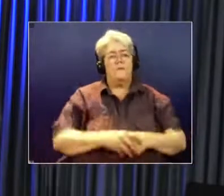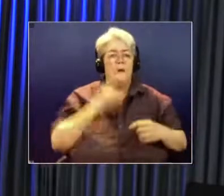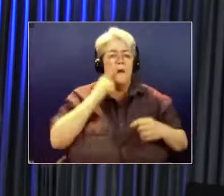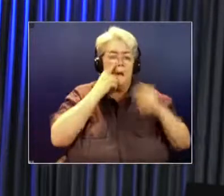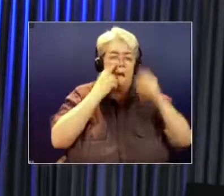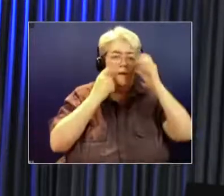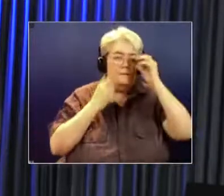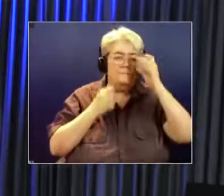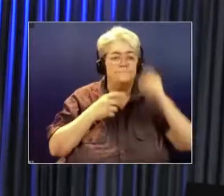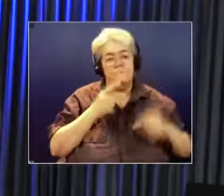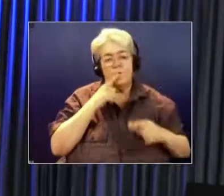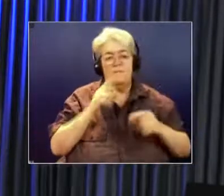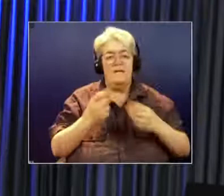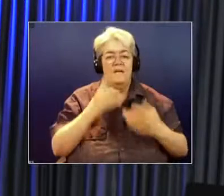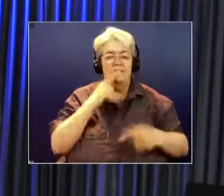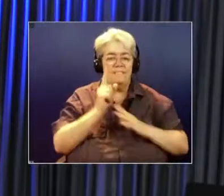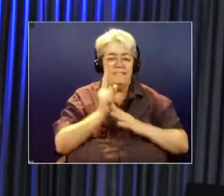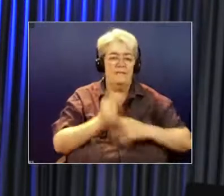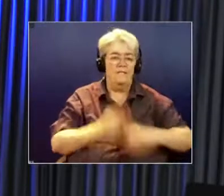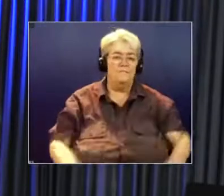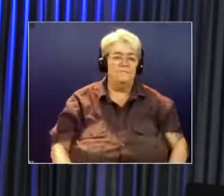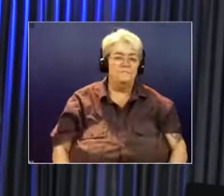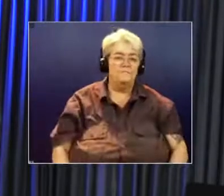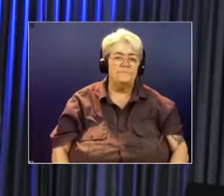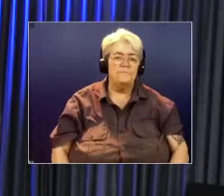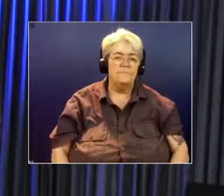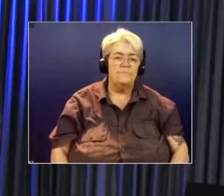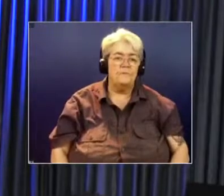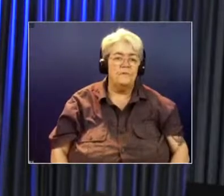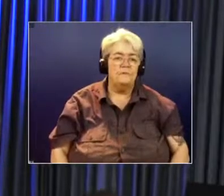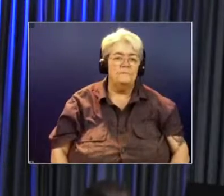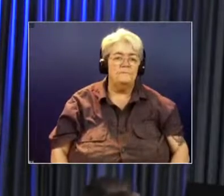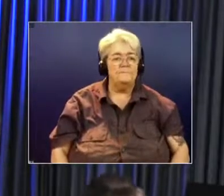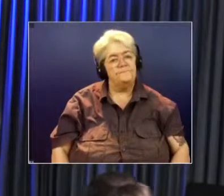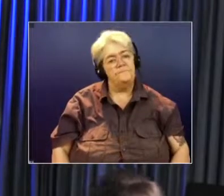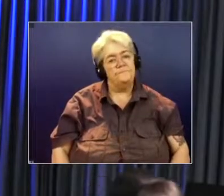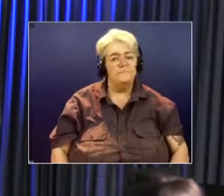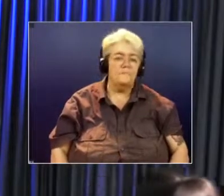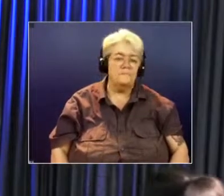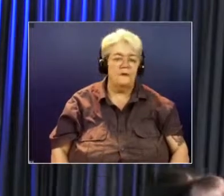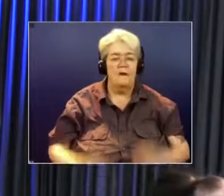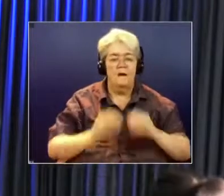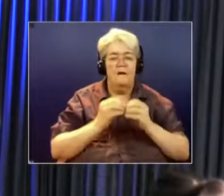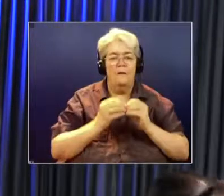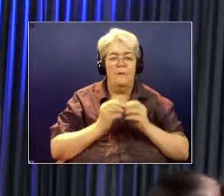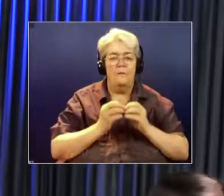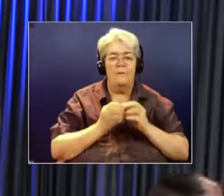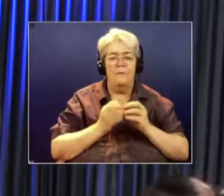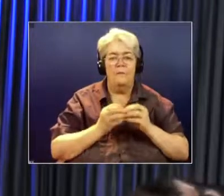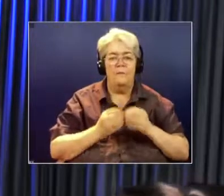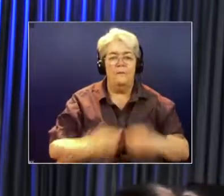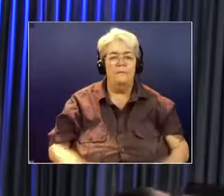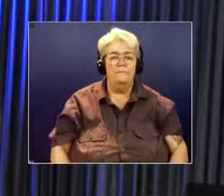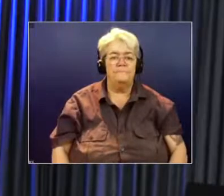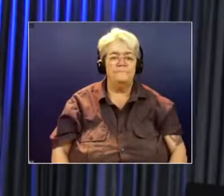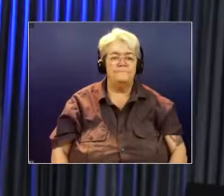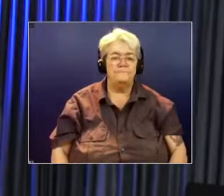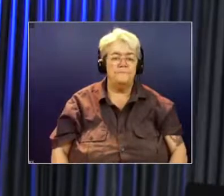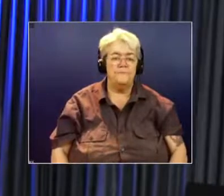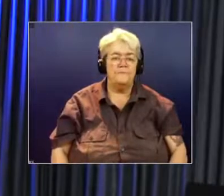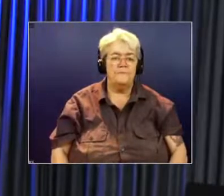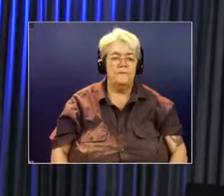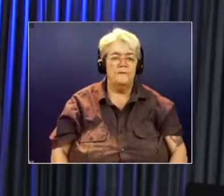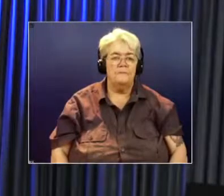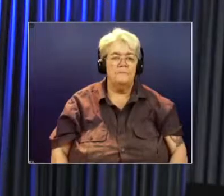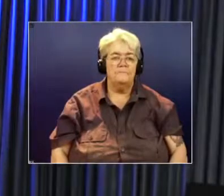here, let me just have you come sit over here, I'll give you social distancing. and look at the monitor. Don't look at, this is